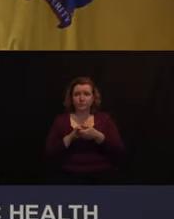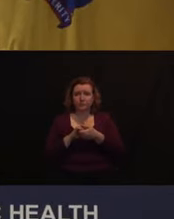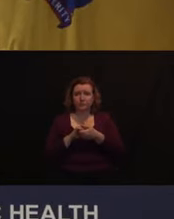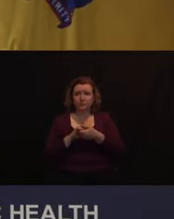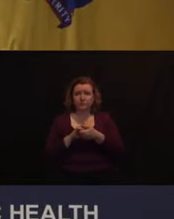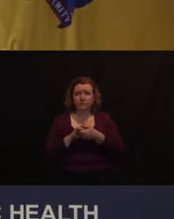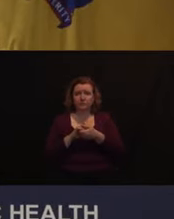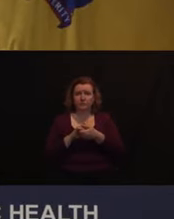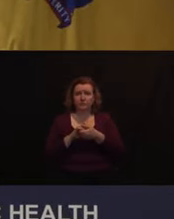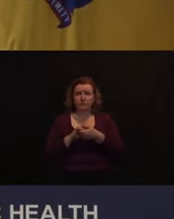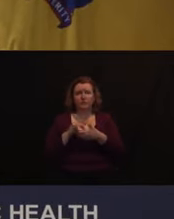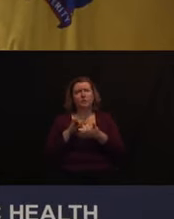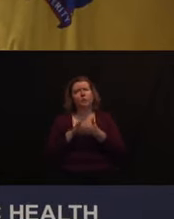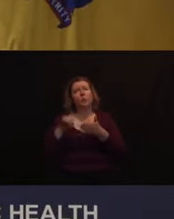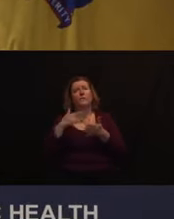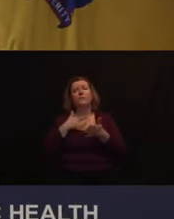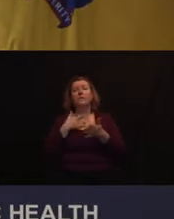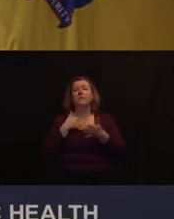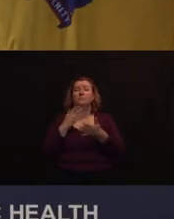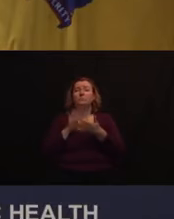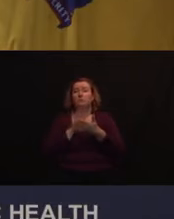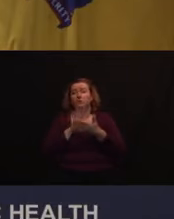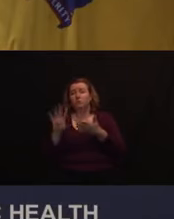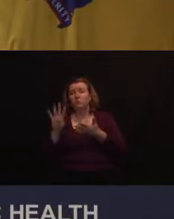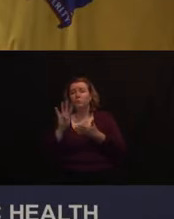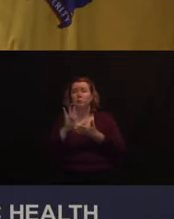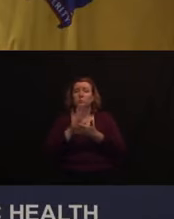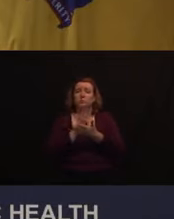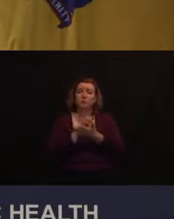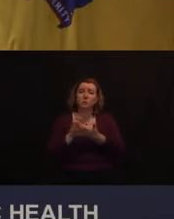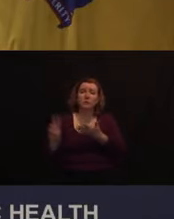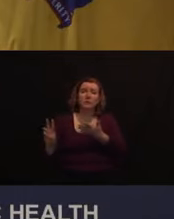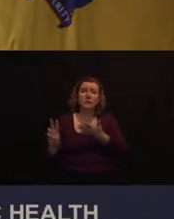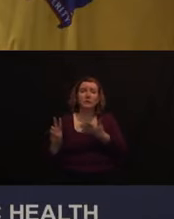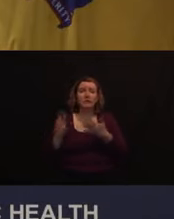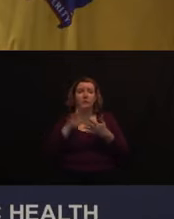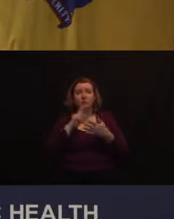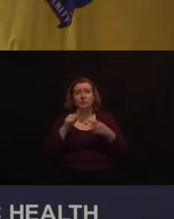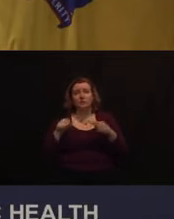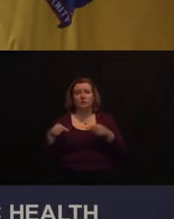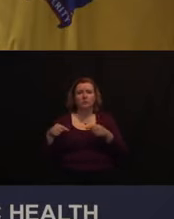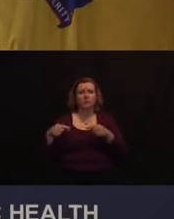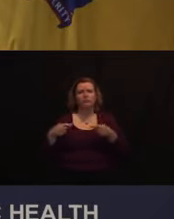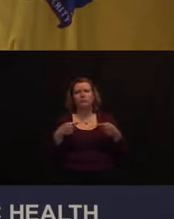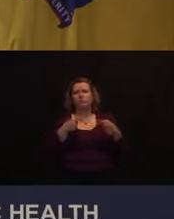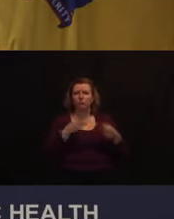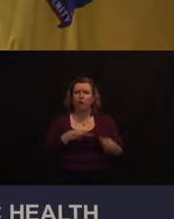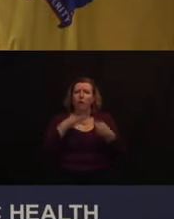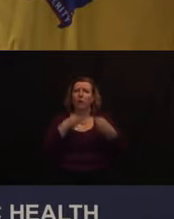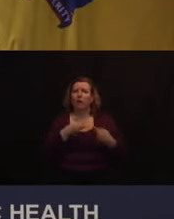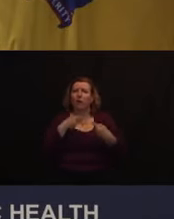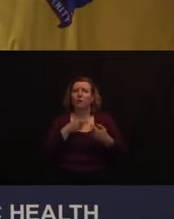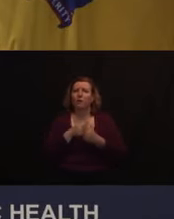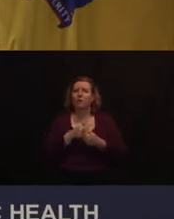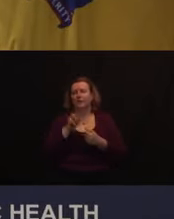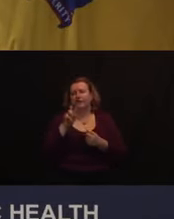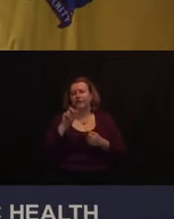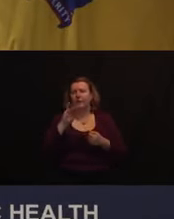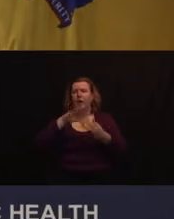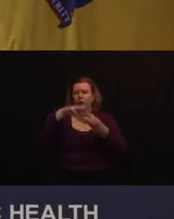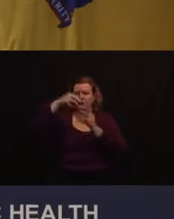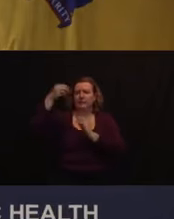the next 4 to 6 weeks, we're in this variant versus vaccine reality, but there's a very good cause to